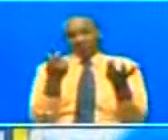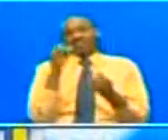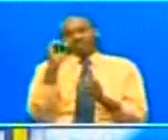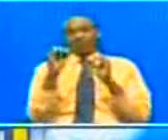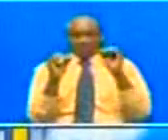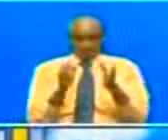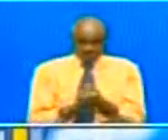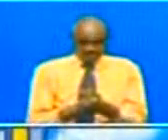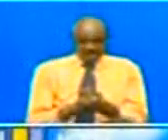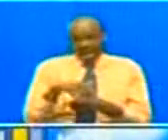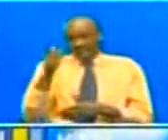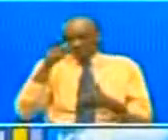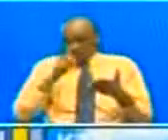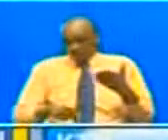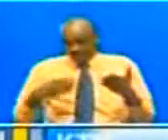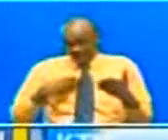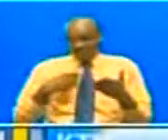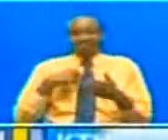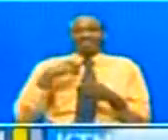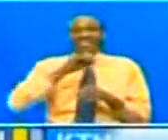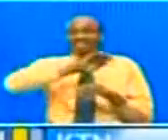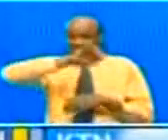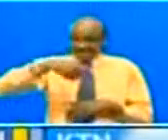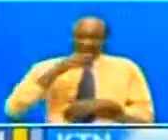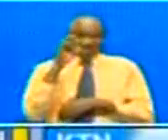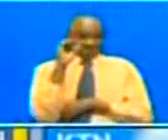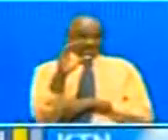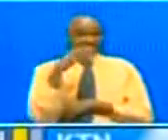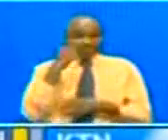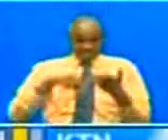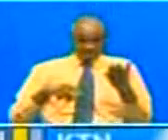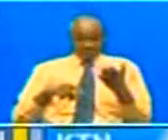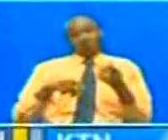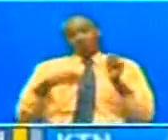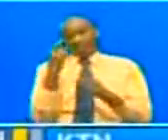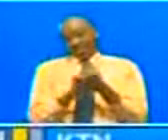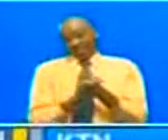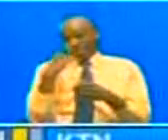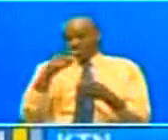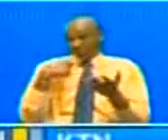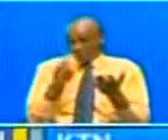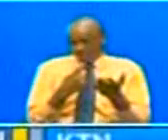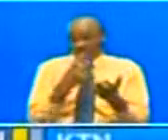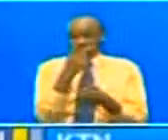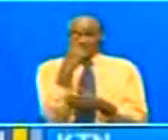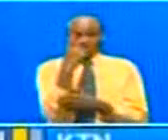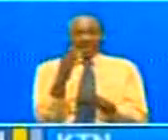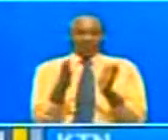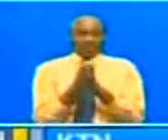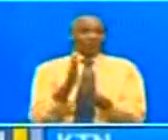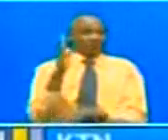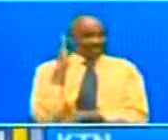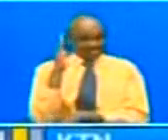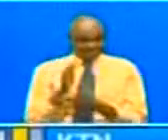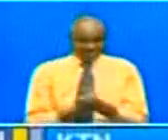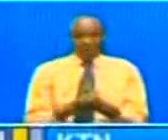draw. In another match, former champions Tusker FC registered their first win of the season following their 2-1 win over Ulinzi Stars,